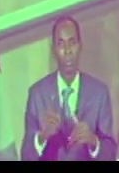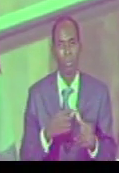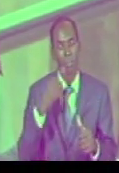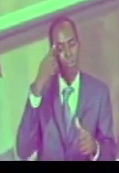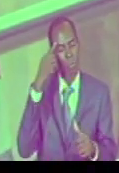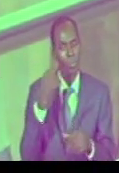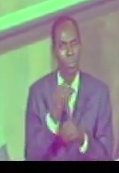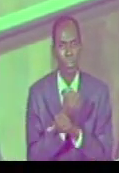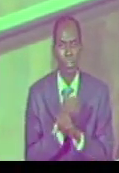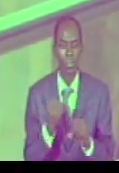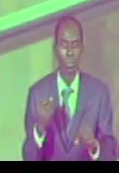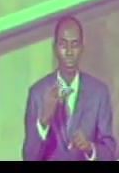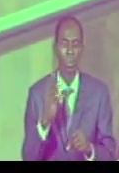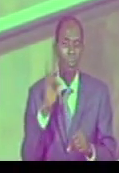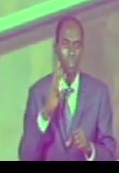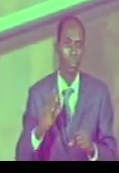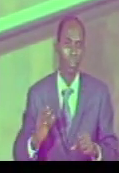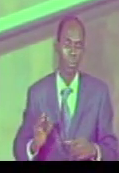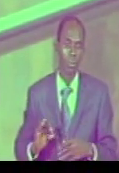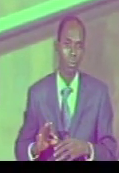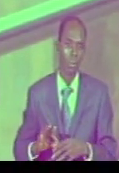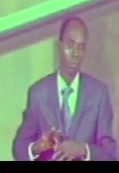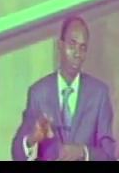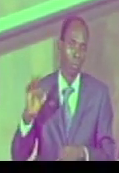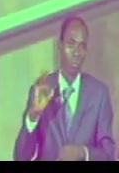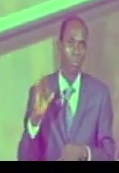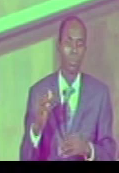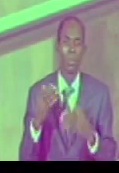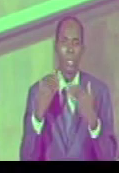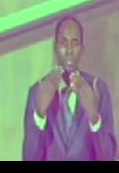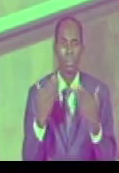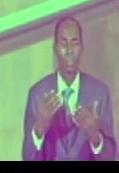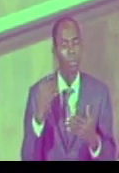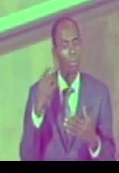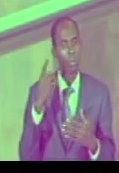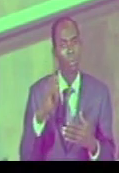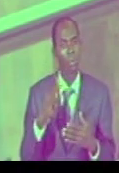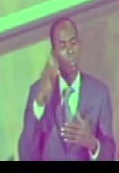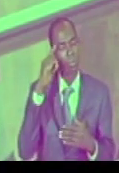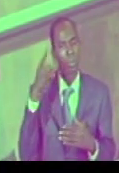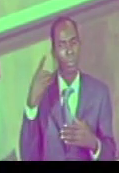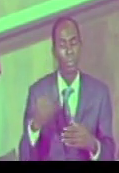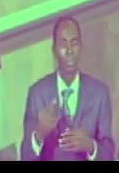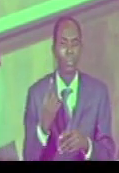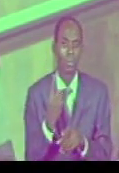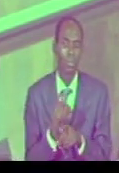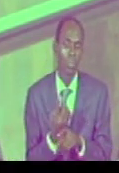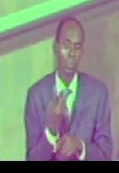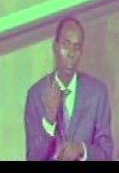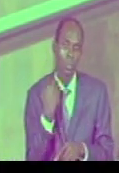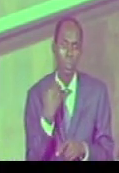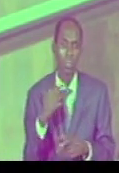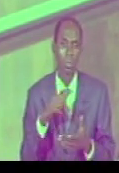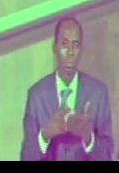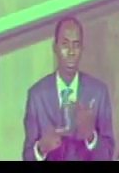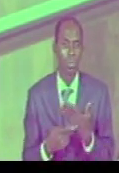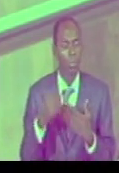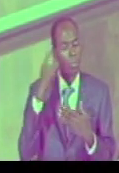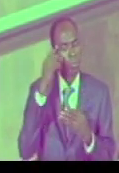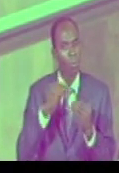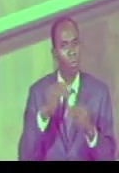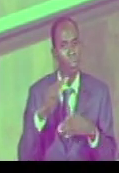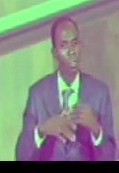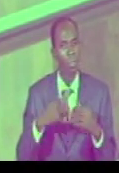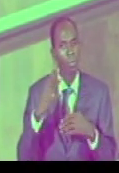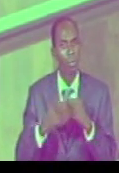Second of all, I want to thank God for the healing that he granted unto me during the just concluded crusade. For the past 4 years, I've been battling